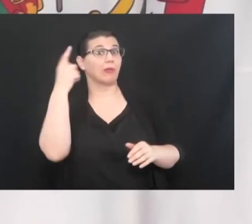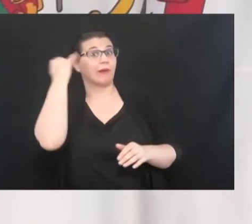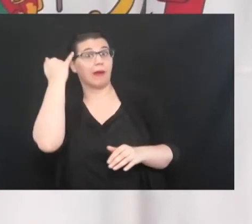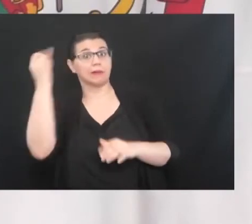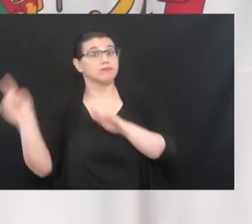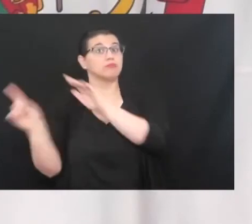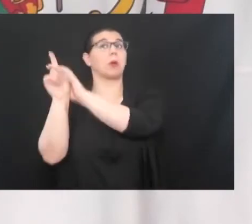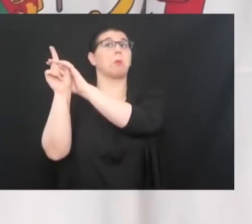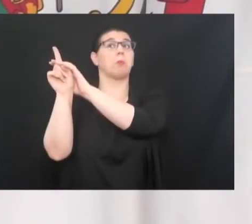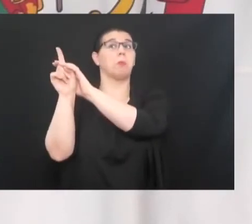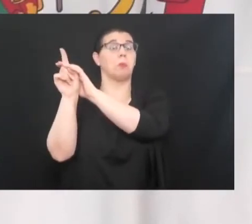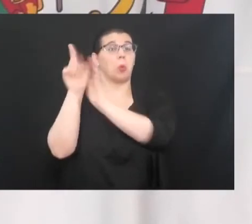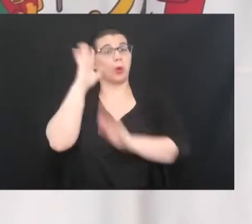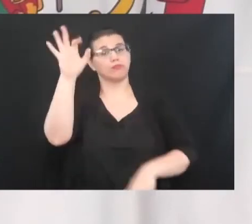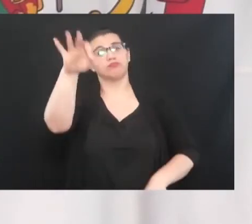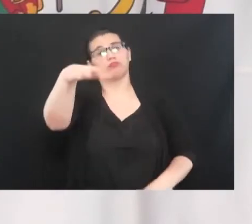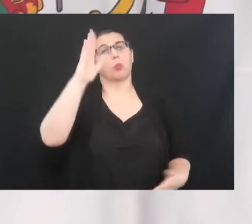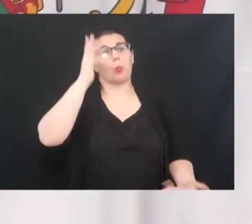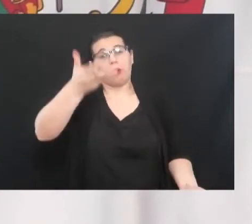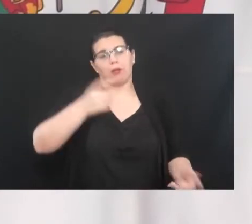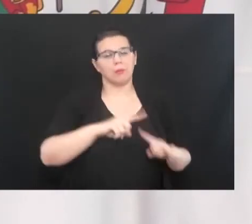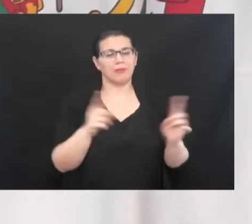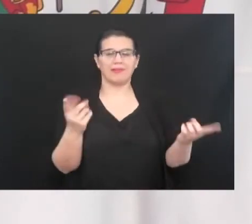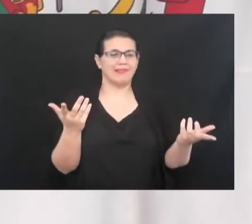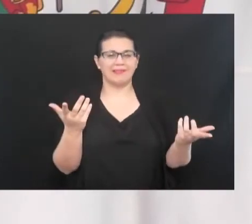we'll come to you with those ways. But right now,